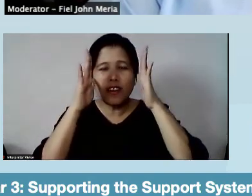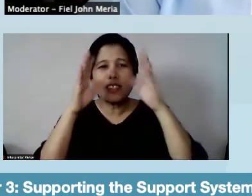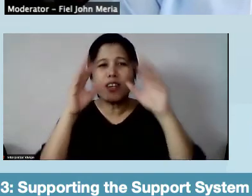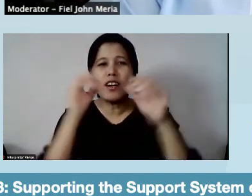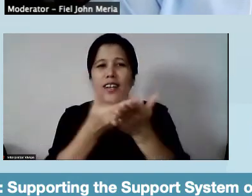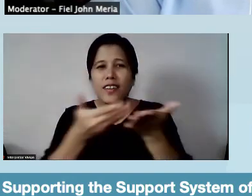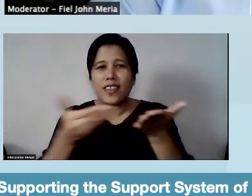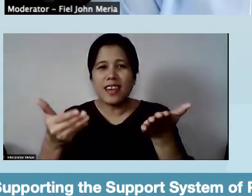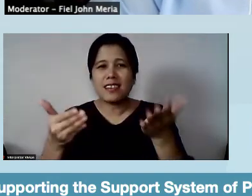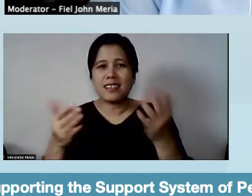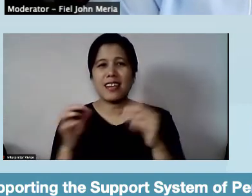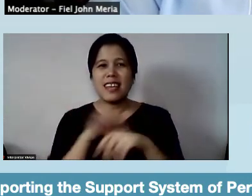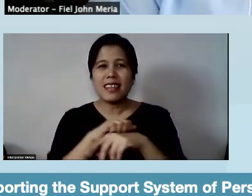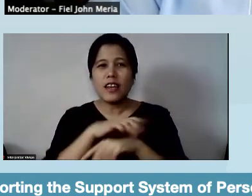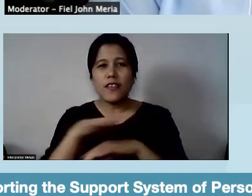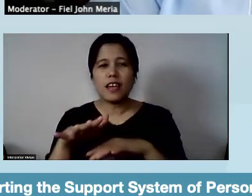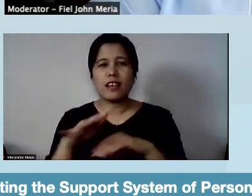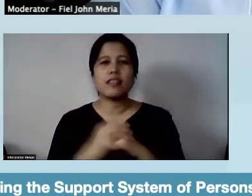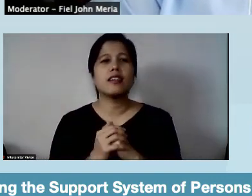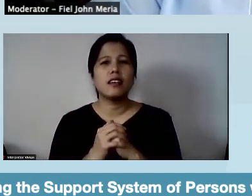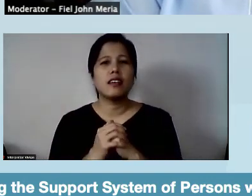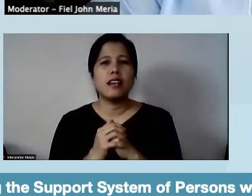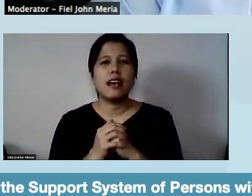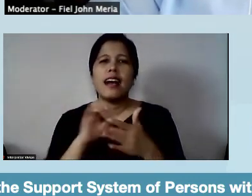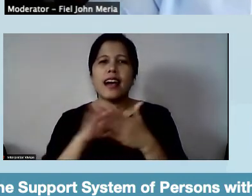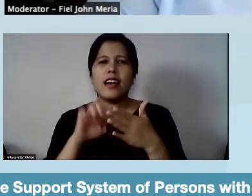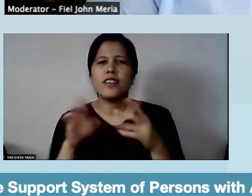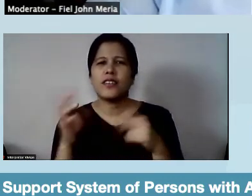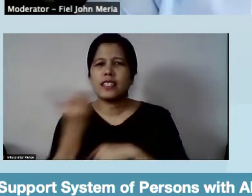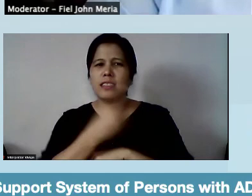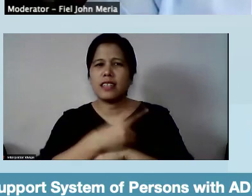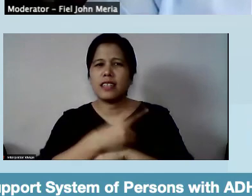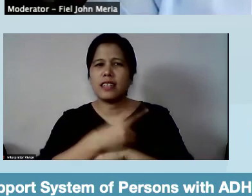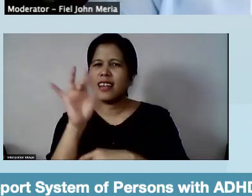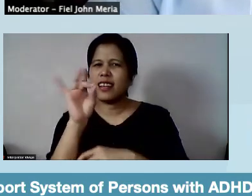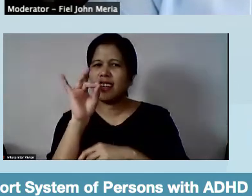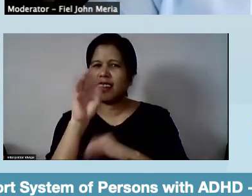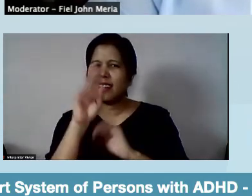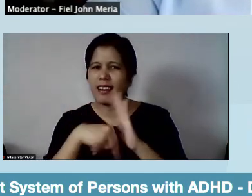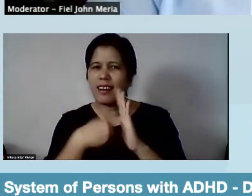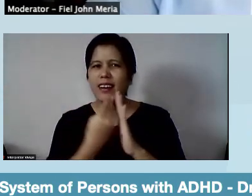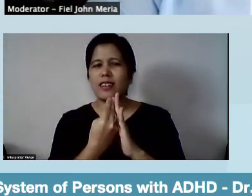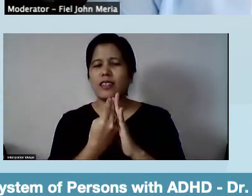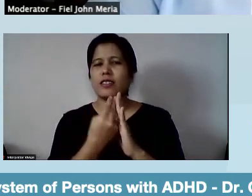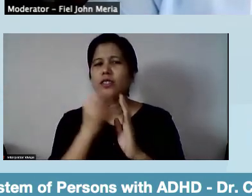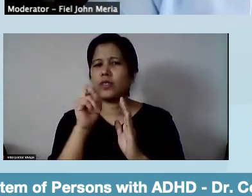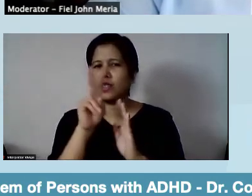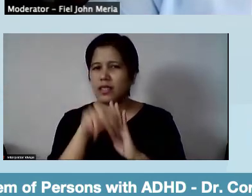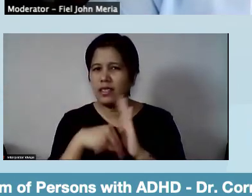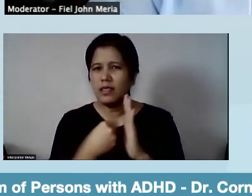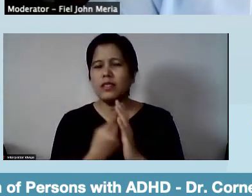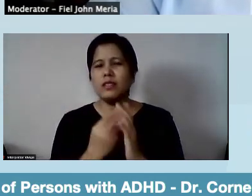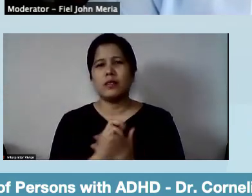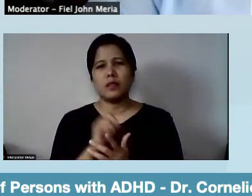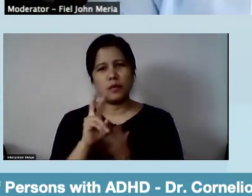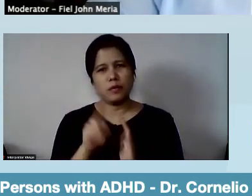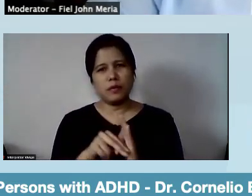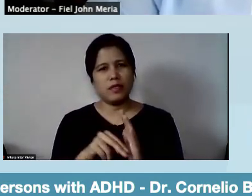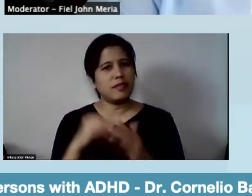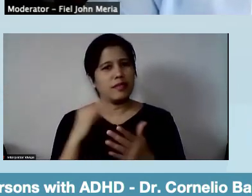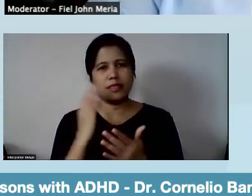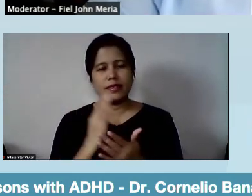And the effect goes away at the end of the day. 8 hours for Ritalin, 12 hours for Concerta. So you can stop